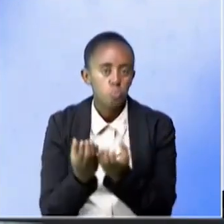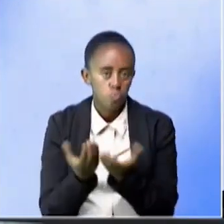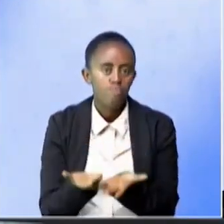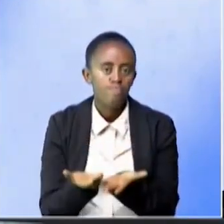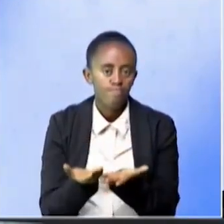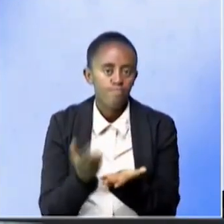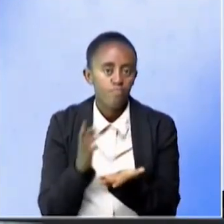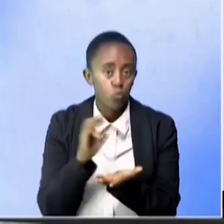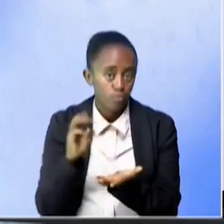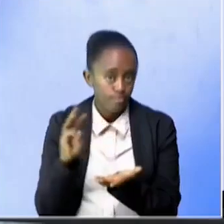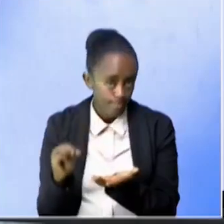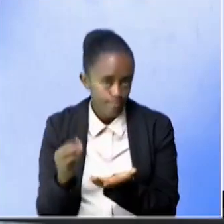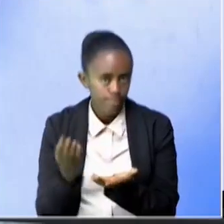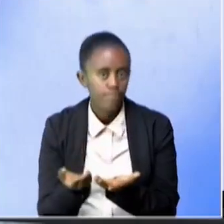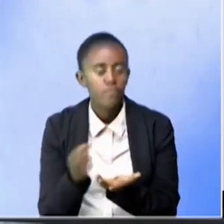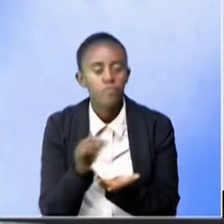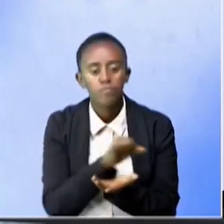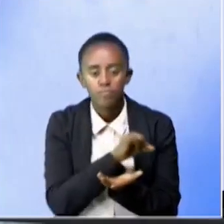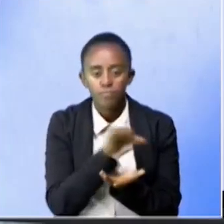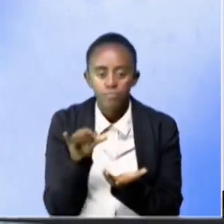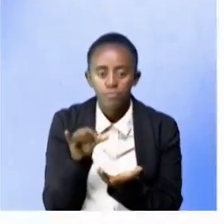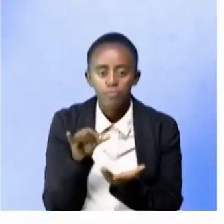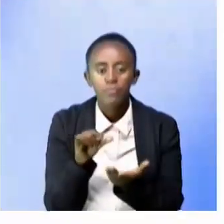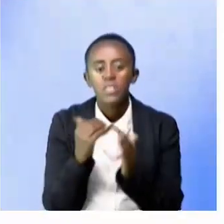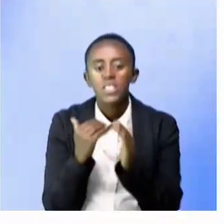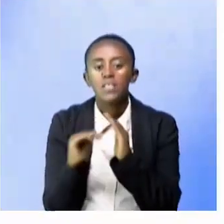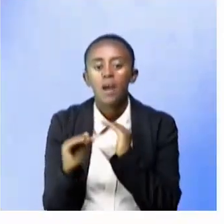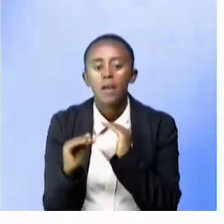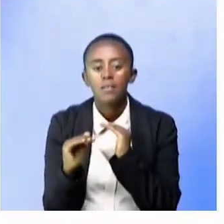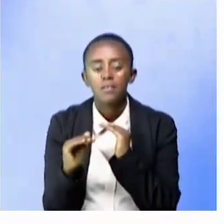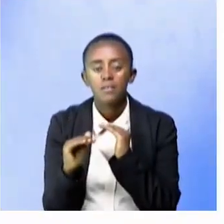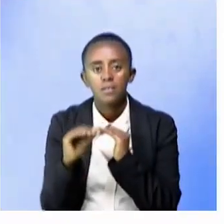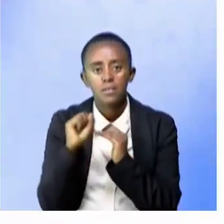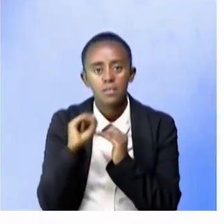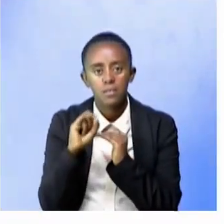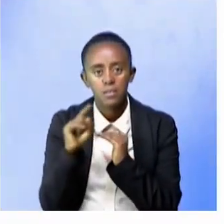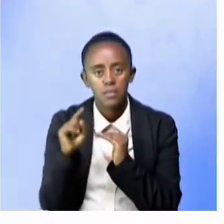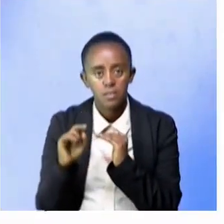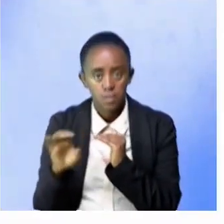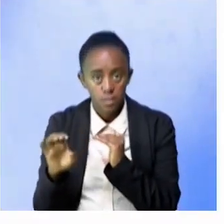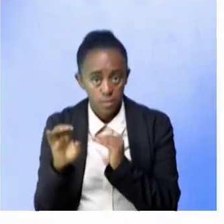Etc. Still now its size is also